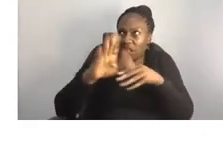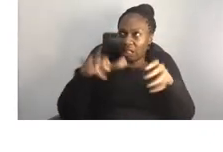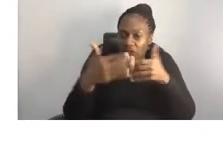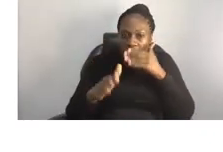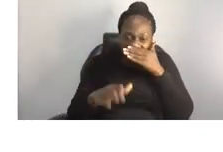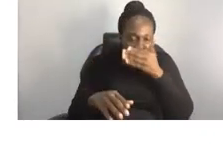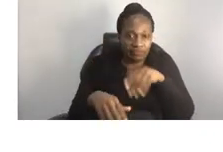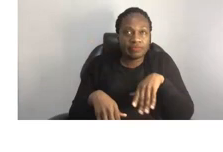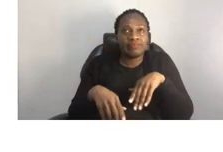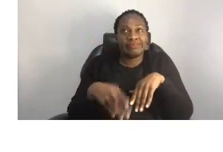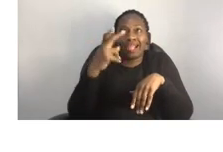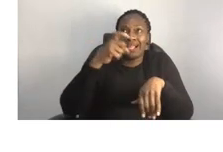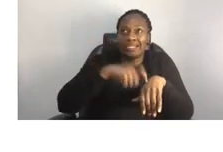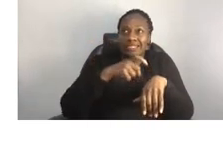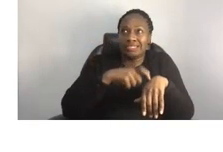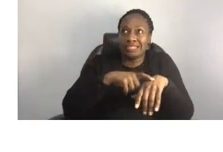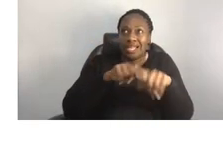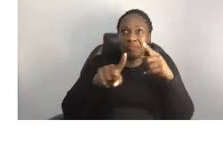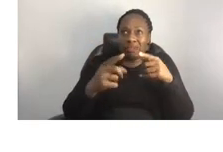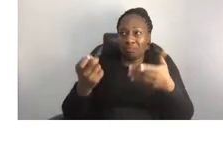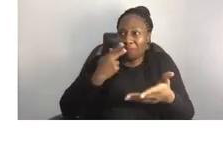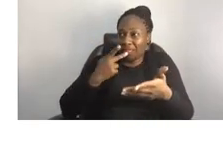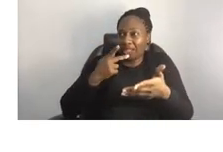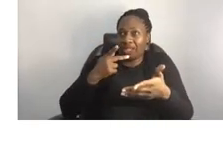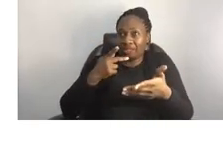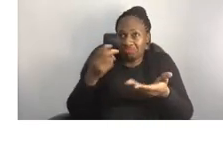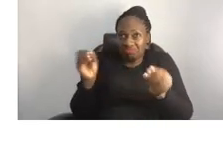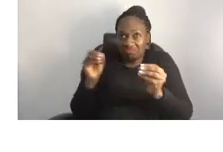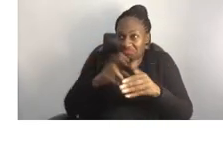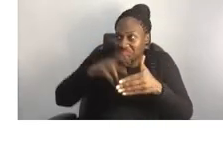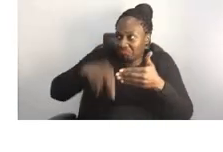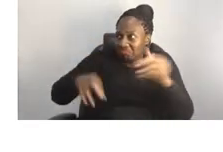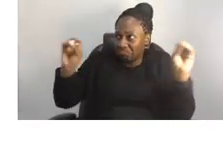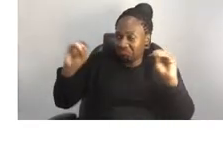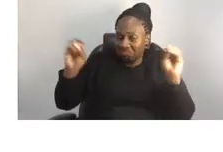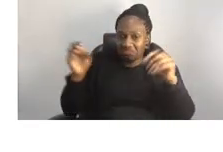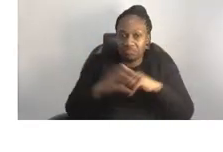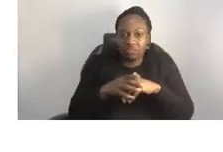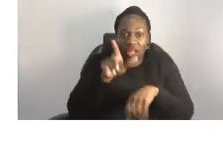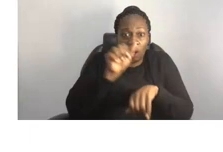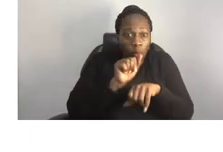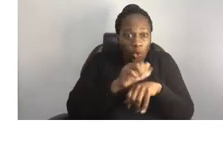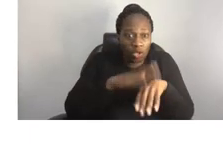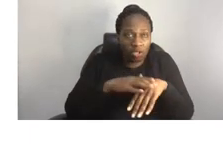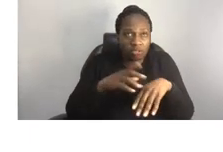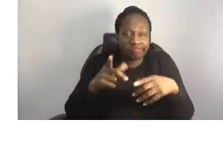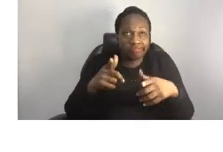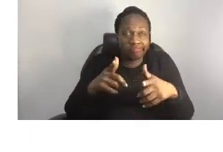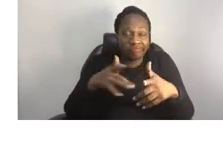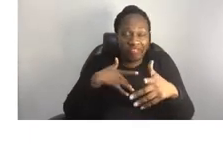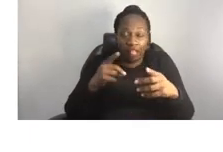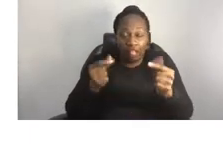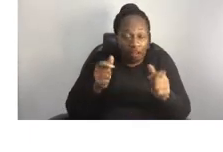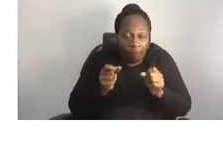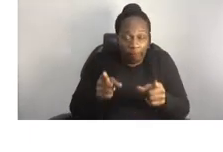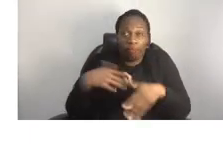High time demand with low personalized return. That's a really good one to think about. They can work on autopilot.